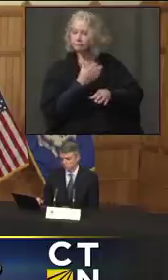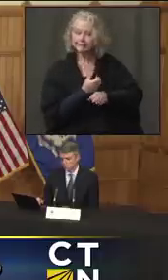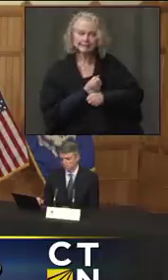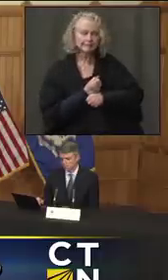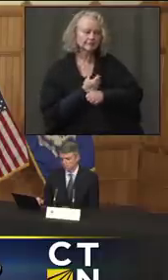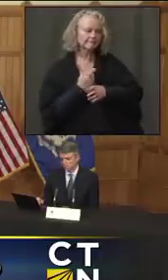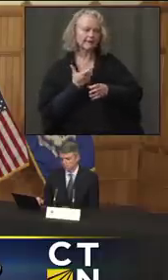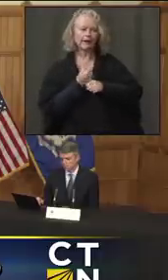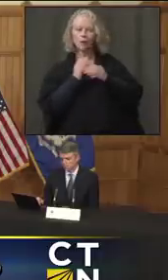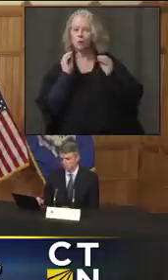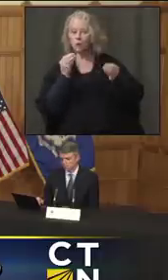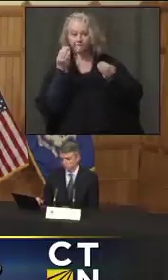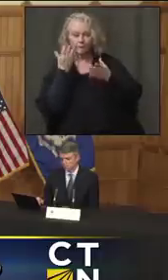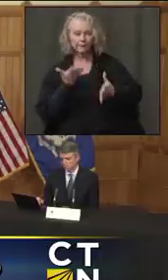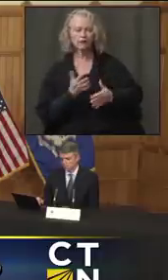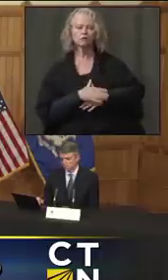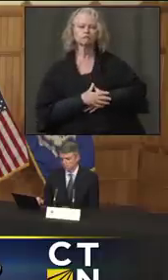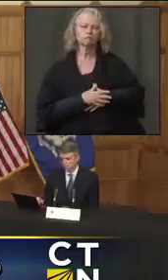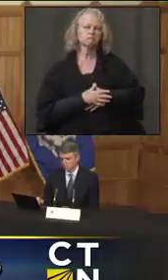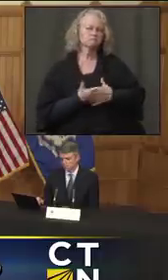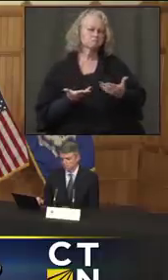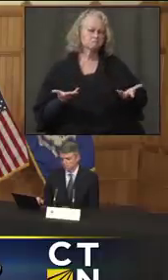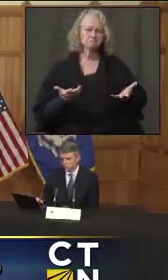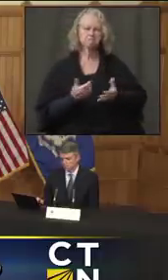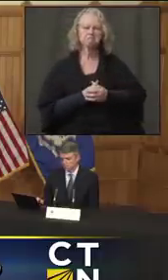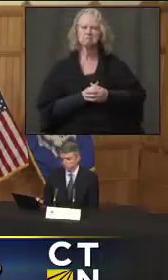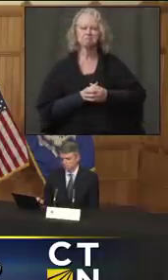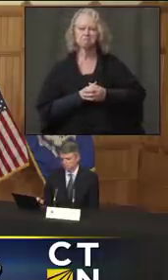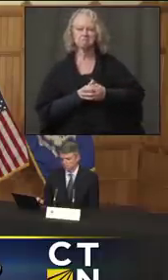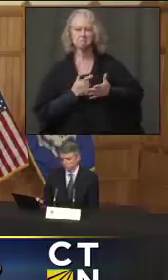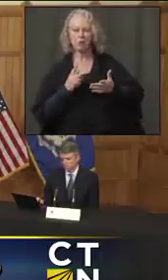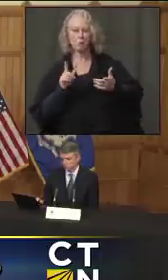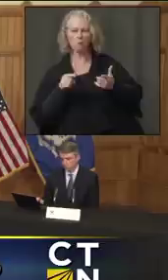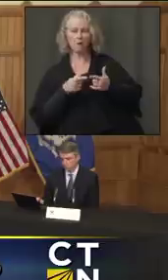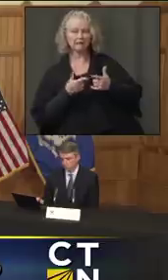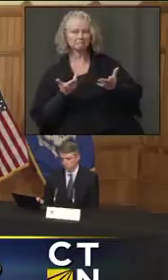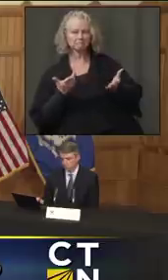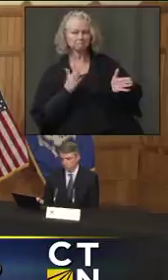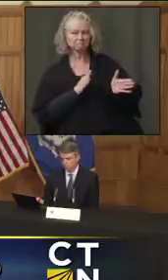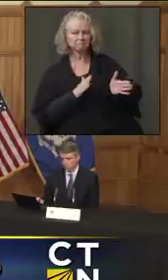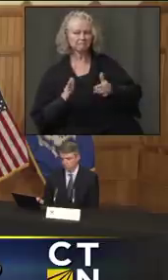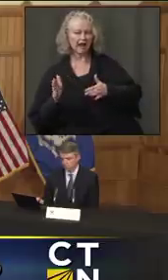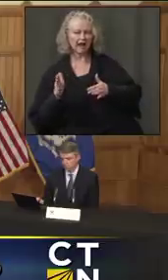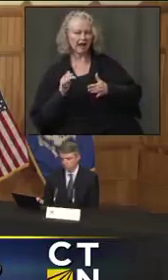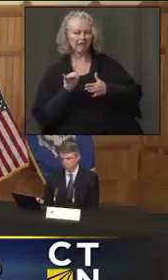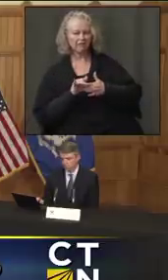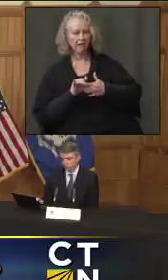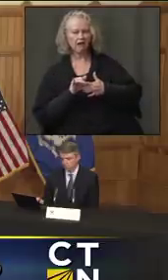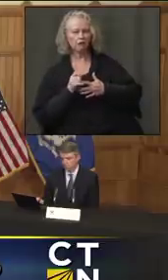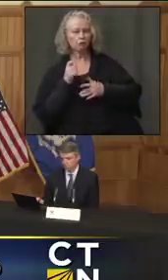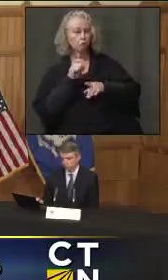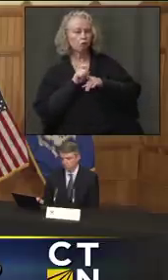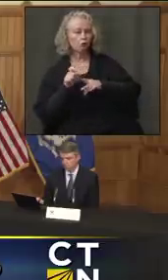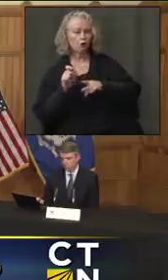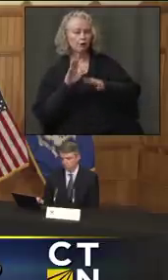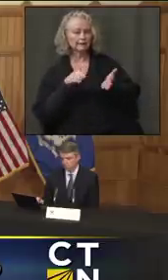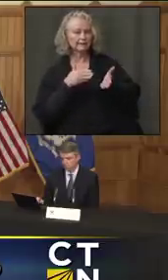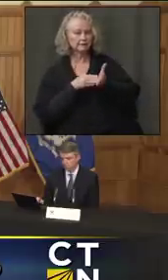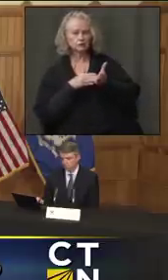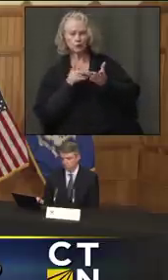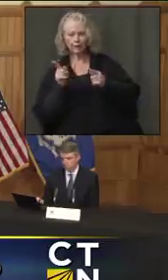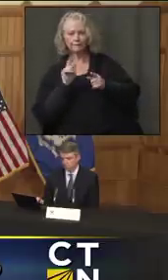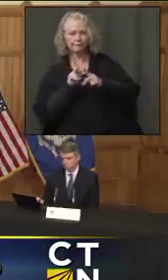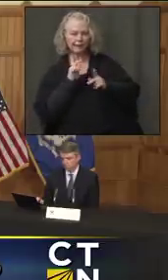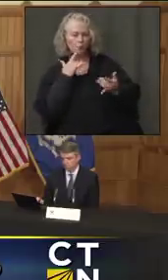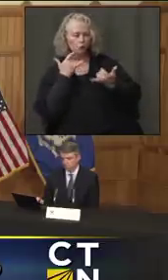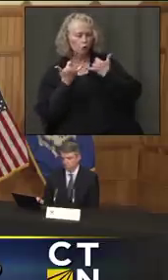any information from them, are you thinking, or when are you thinking to have the call center back again and people can communicate over the